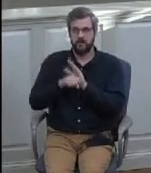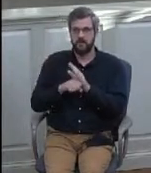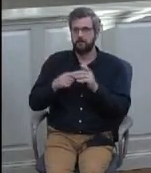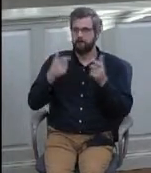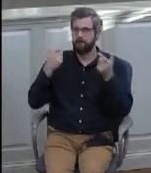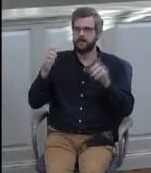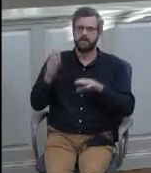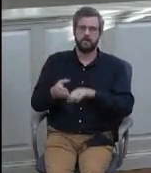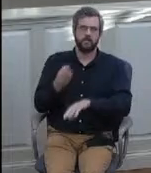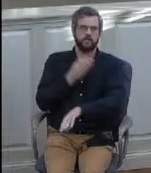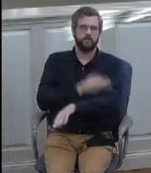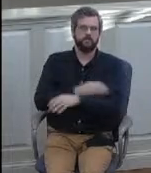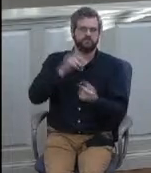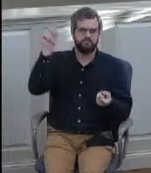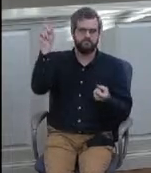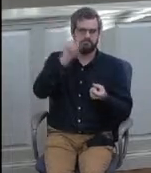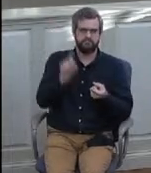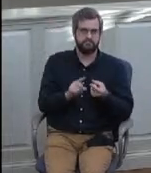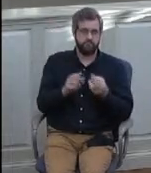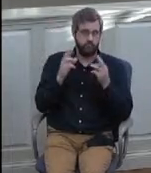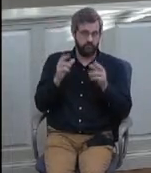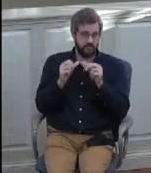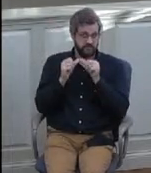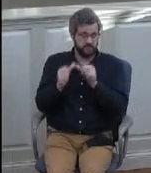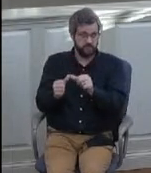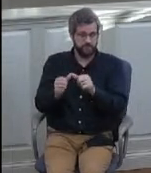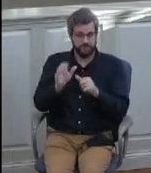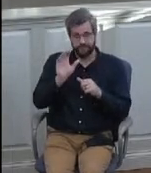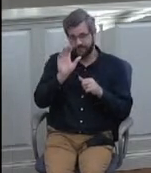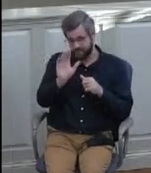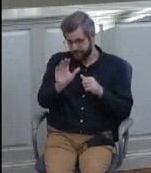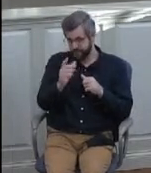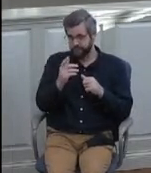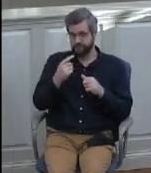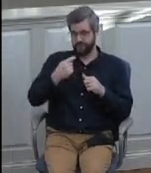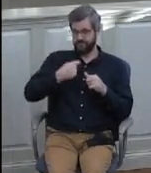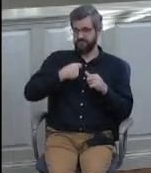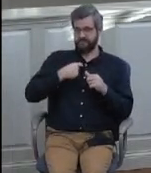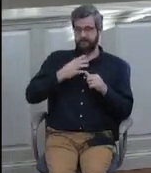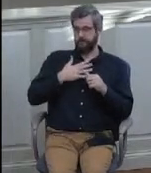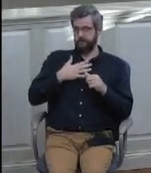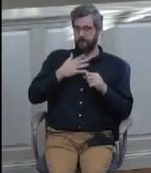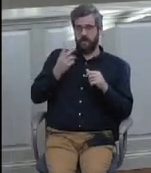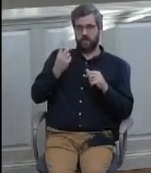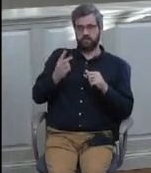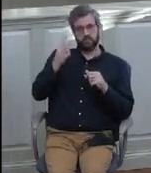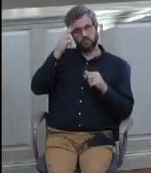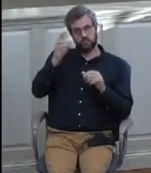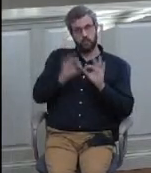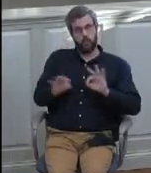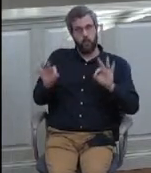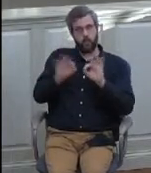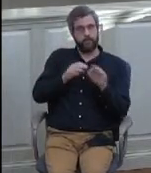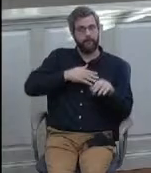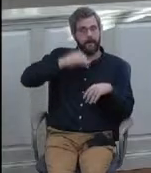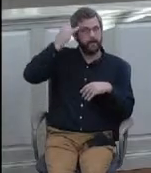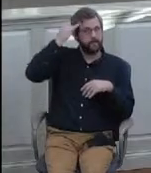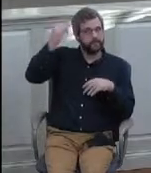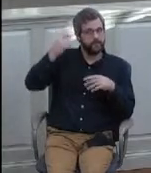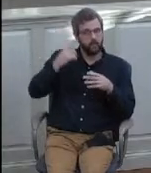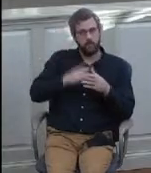huge improvement for us. And hopefully that continues. Now, this is Brent's two cents on what might happen with our